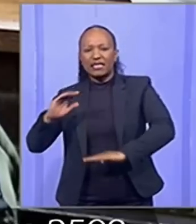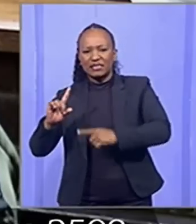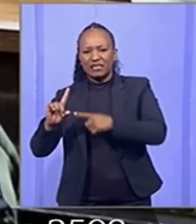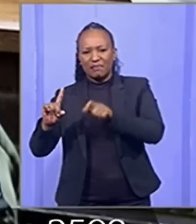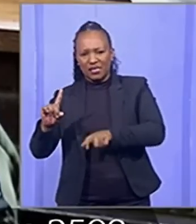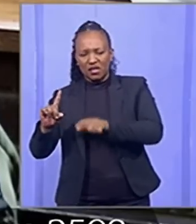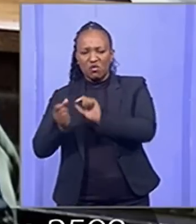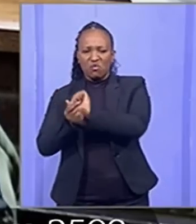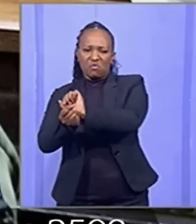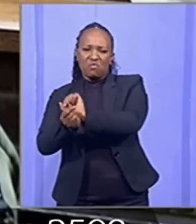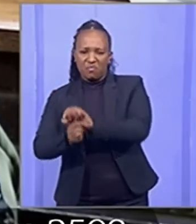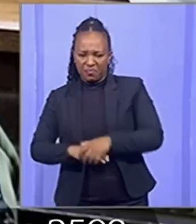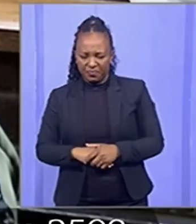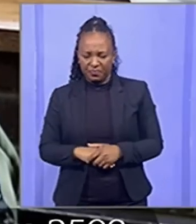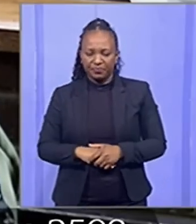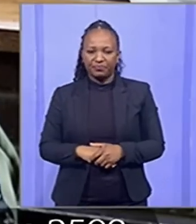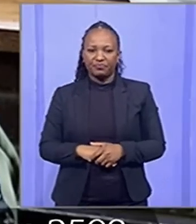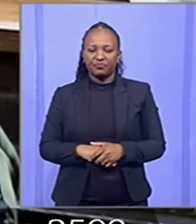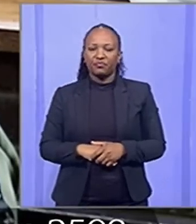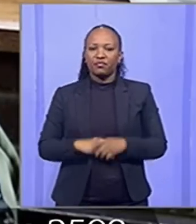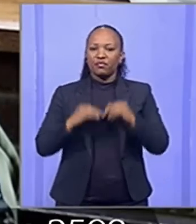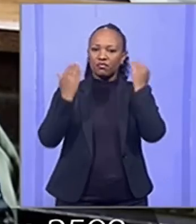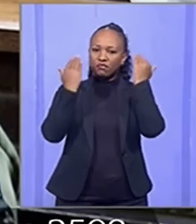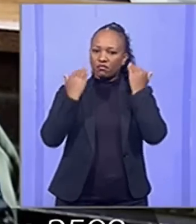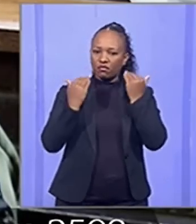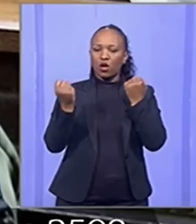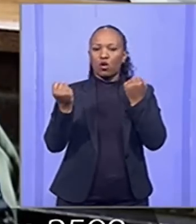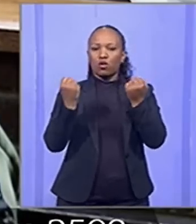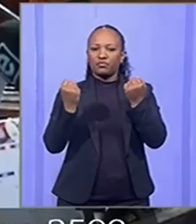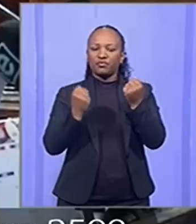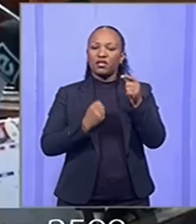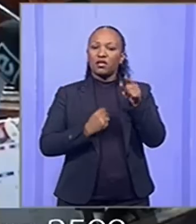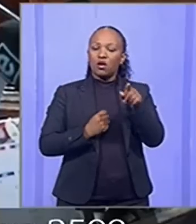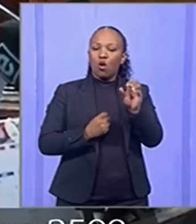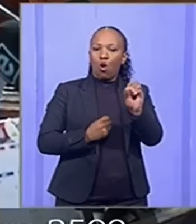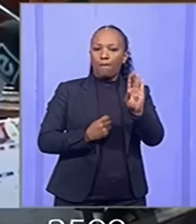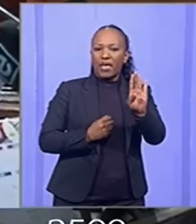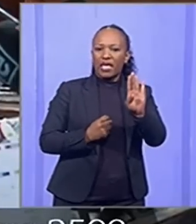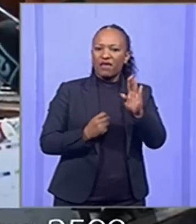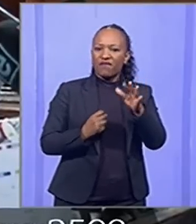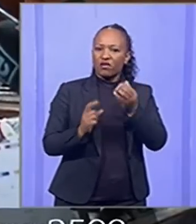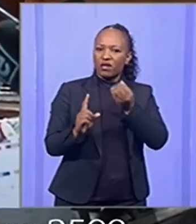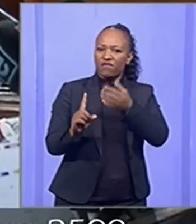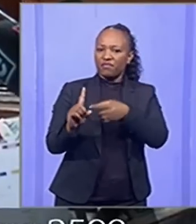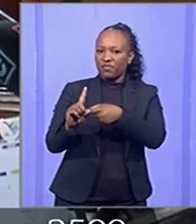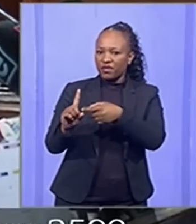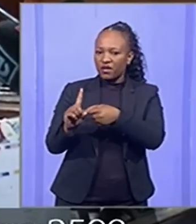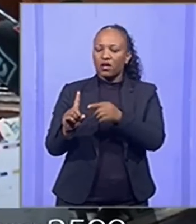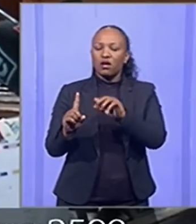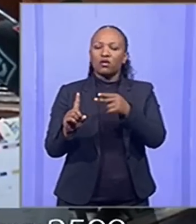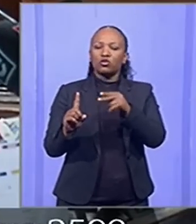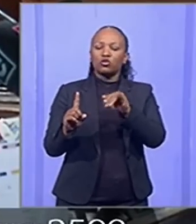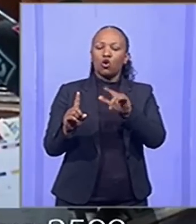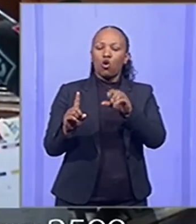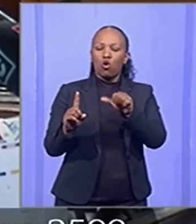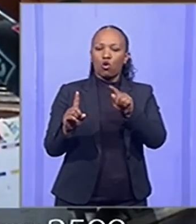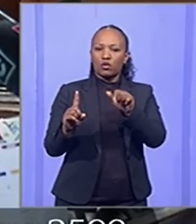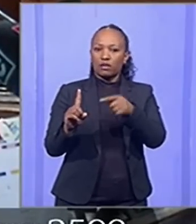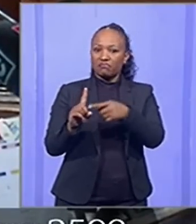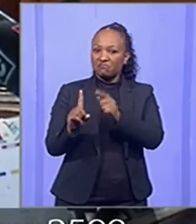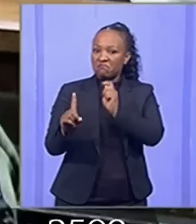applicant. Lekgotla la dinyewe la Mastrata wa Bloemfontein le file morwadi tjholota bail ya diranta tse